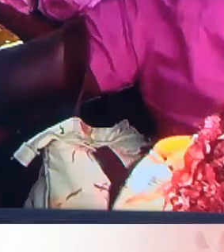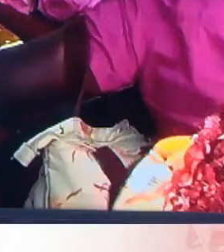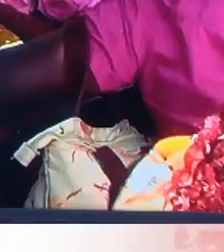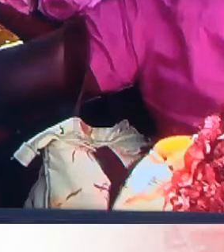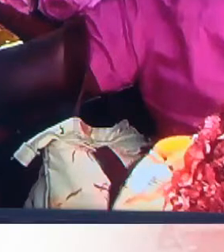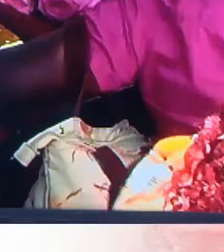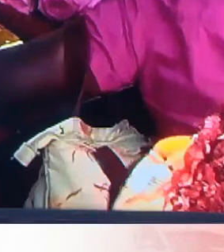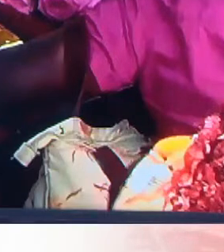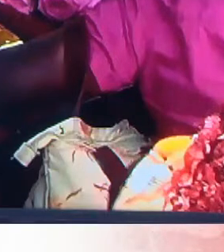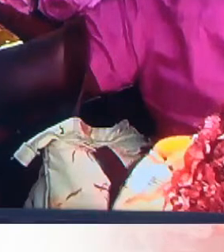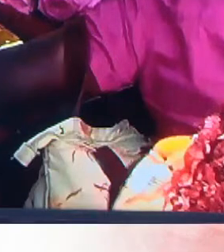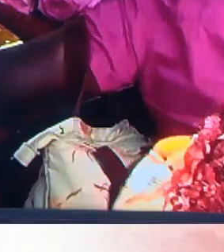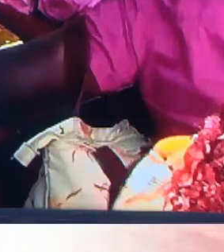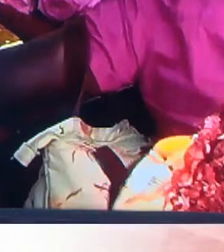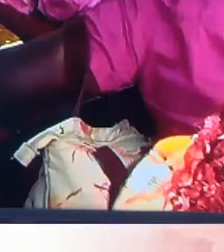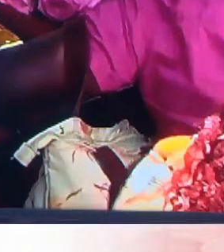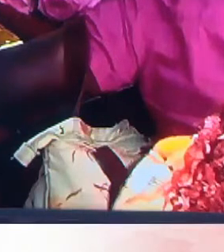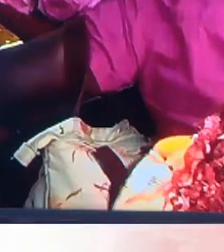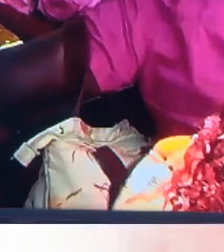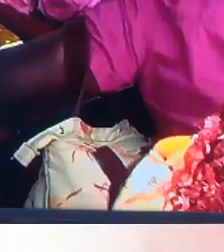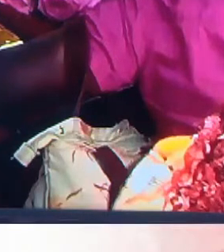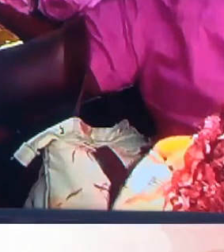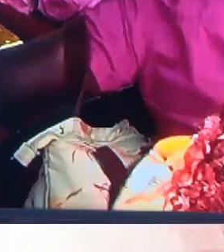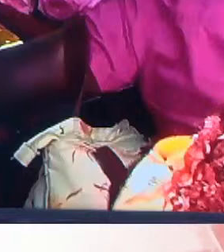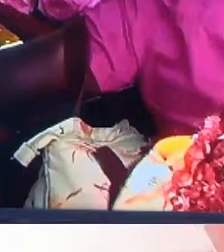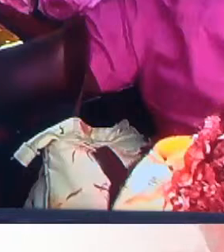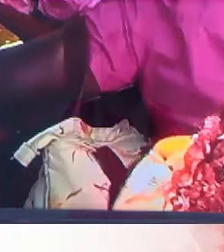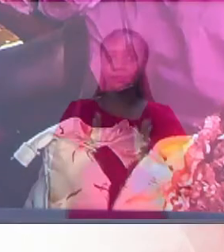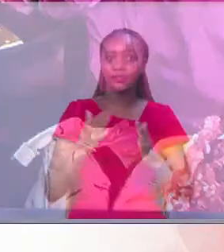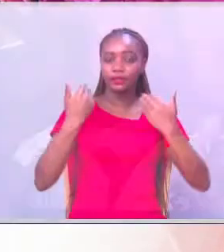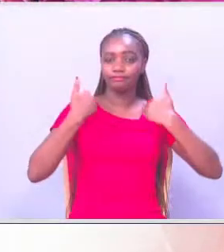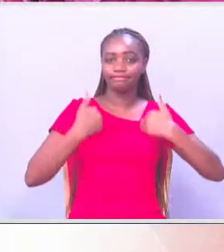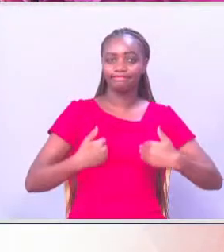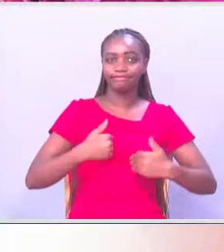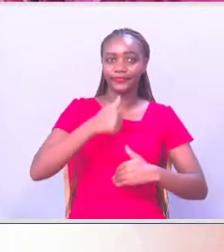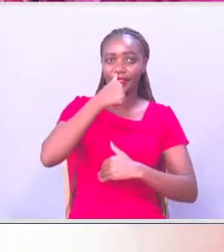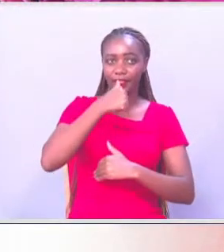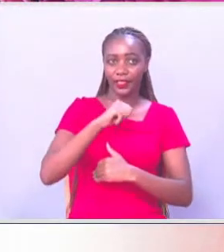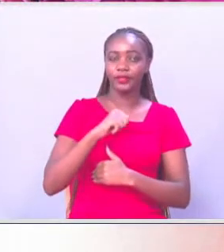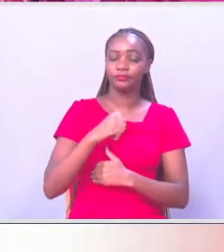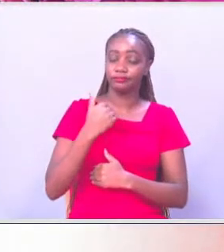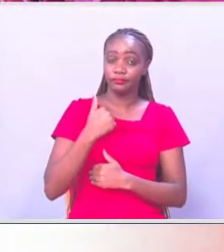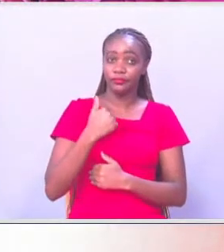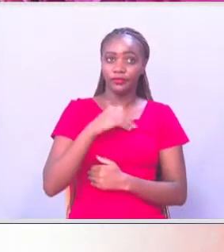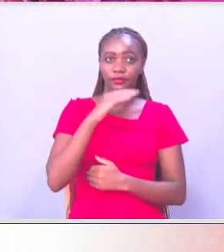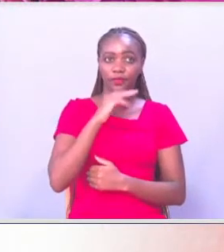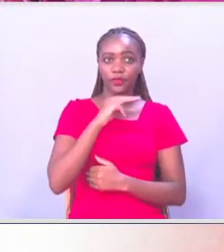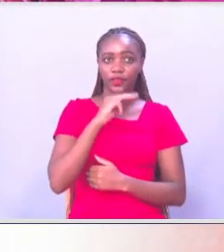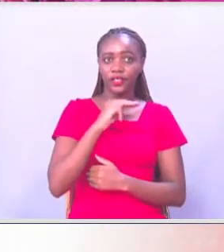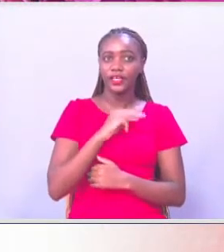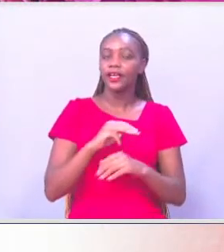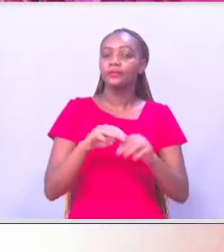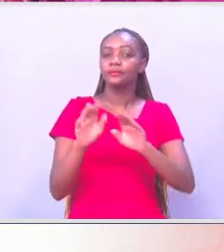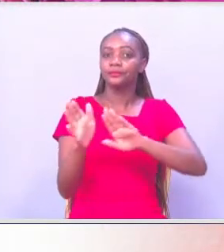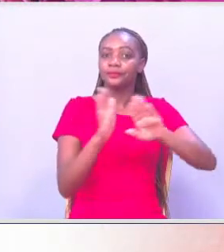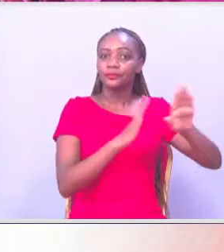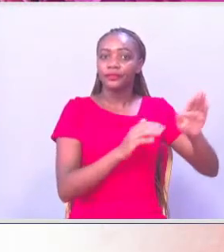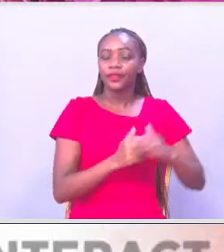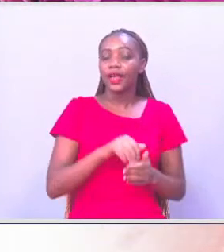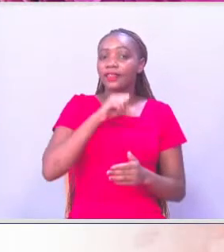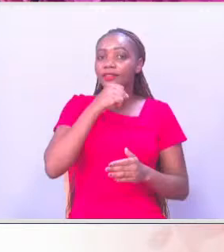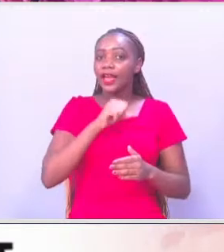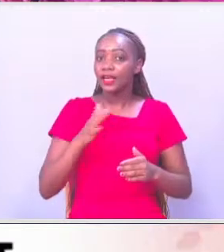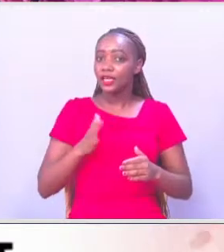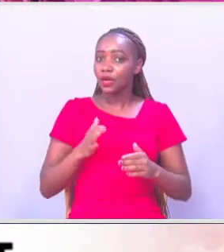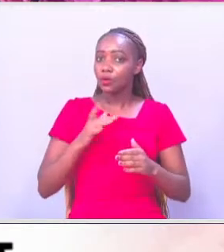Welcome to the broadcast. Anwar Rimo is our sign language interpreter. I am Muthoni Maina. Now, the elderly women who